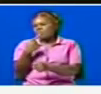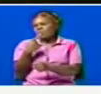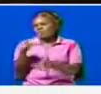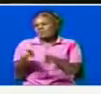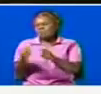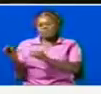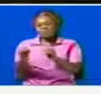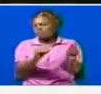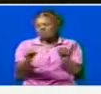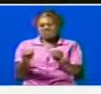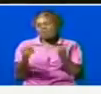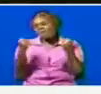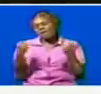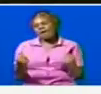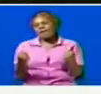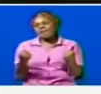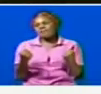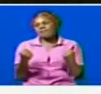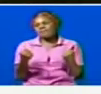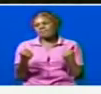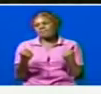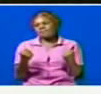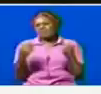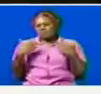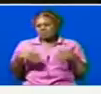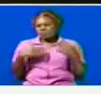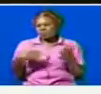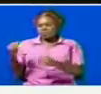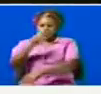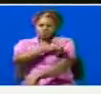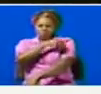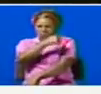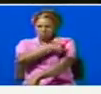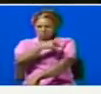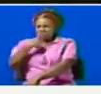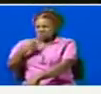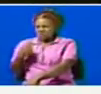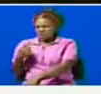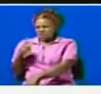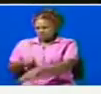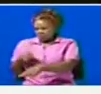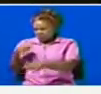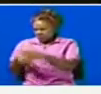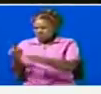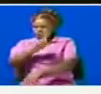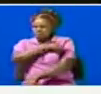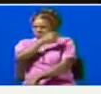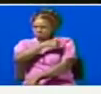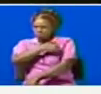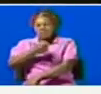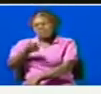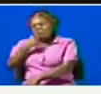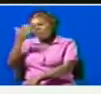even moving you from that point to that facility. And for those who go to those facilities, they claim that when you go to the hospitals, there's